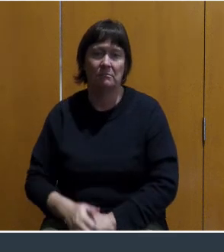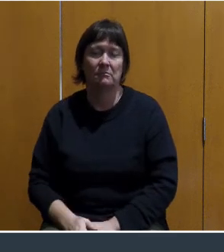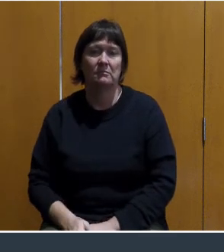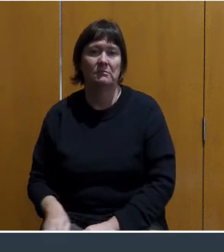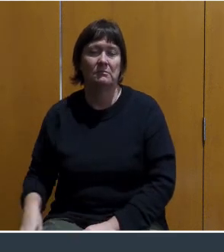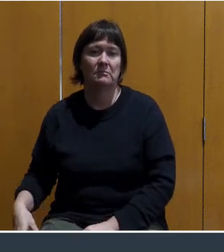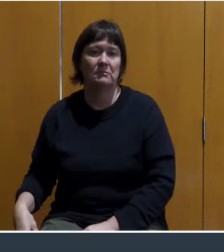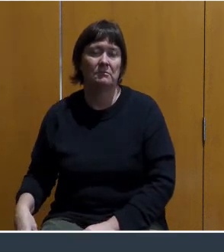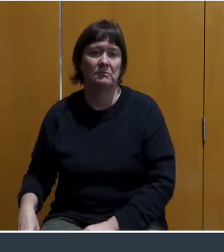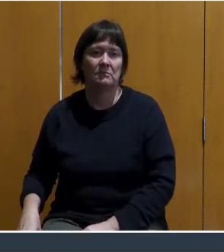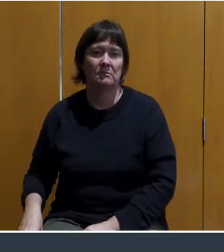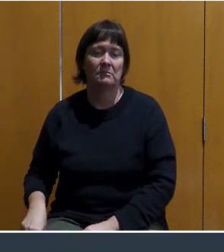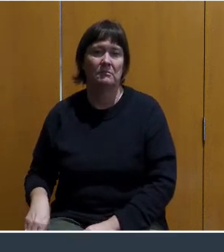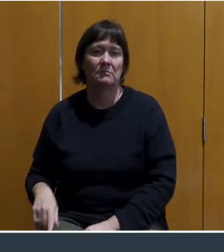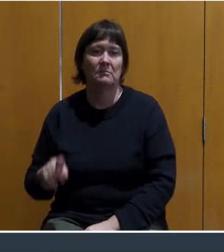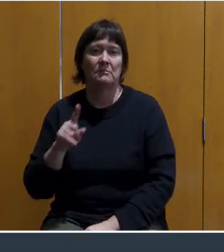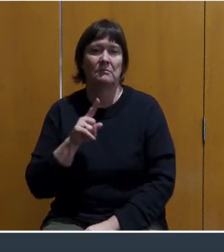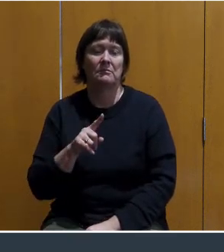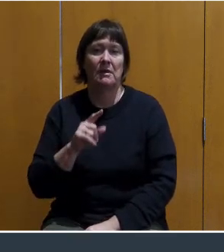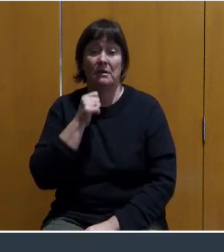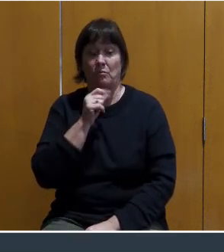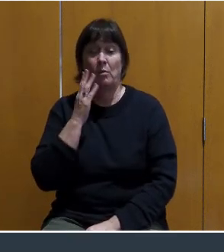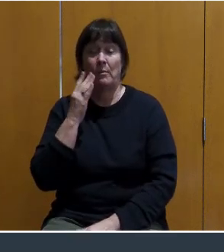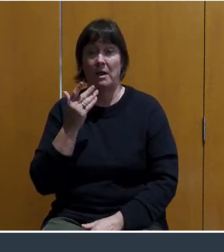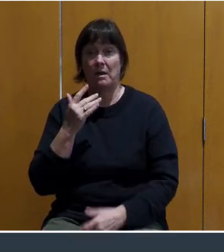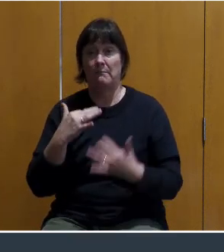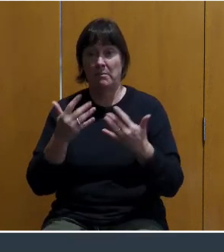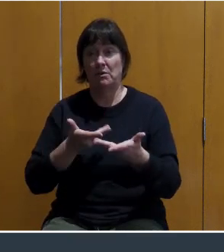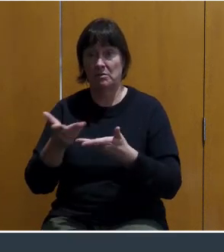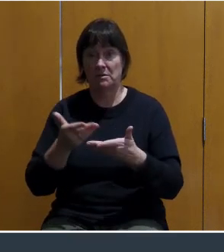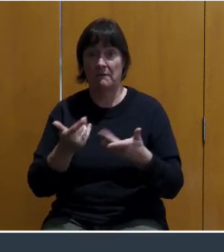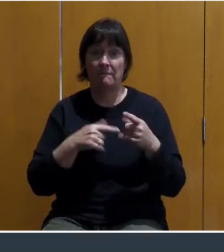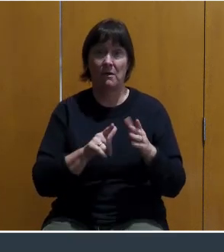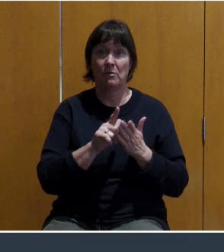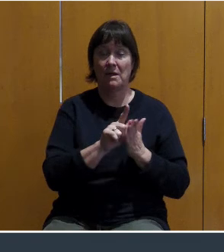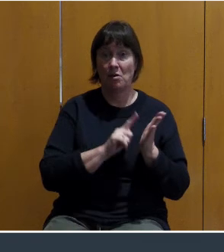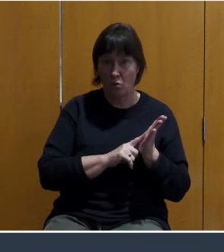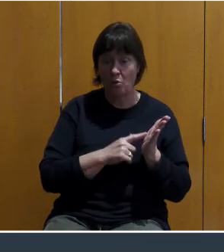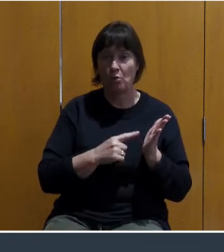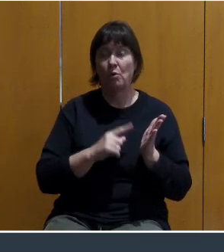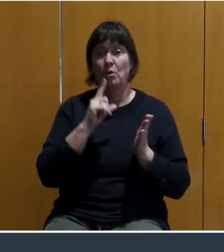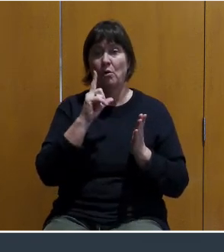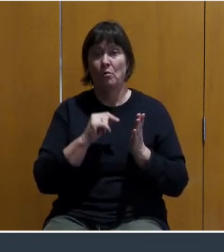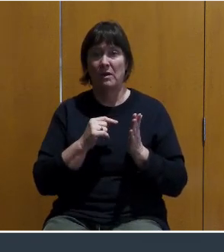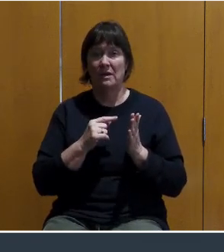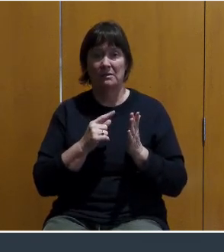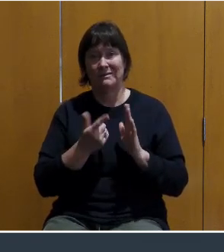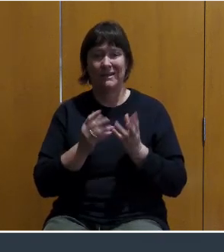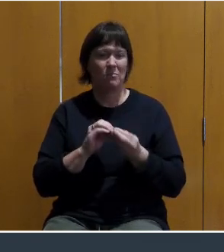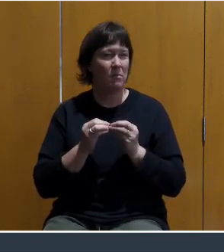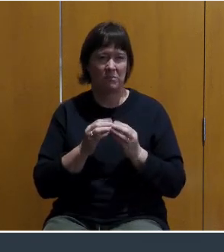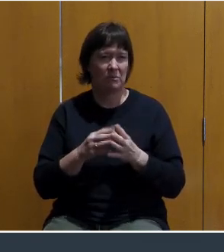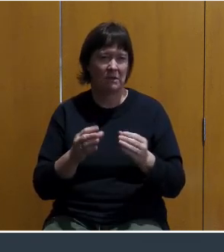by actually exercising public consultation under the Local Government Act, we can mitigate any concerns